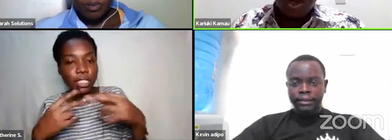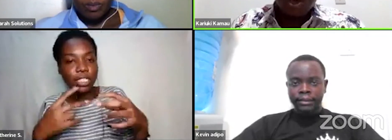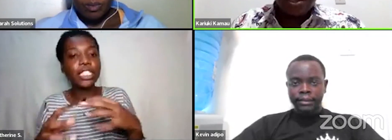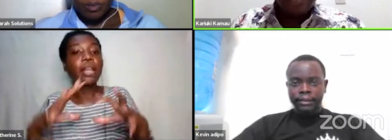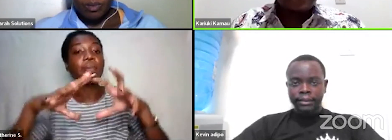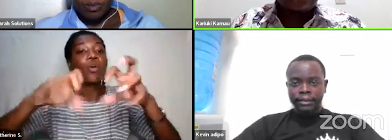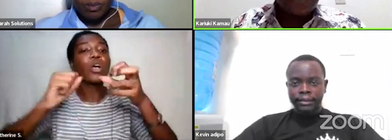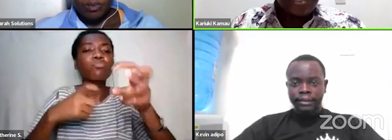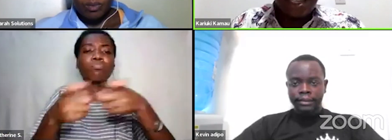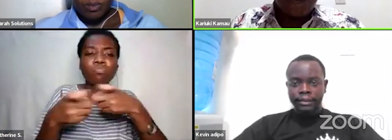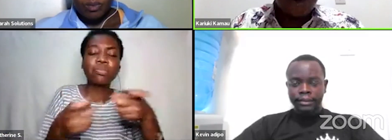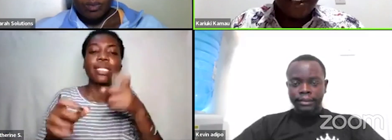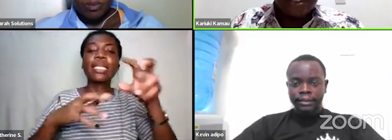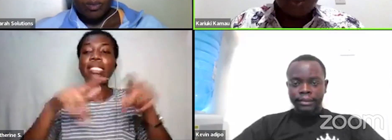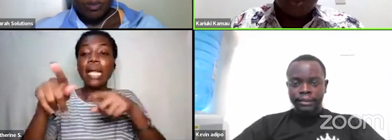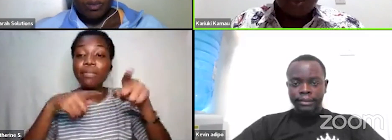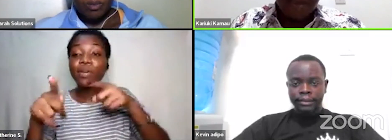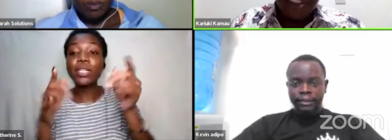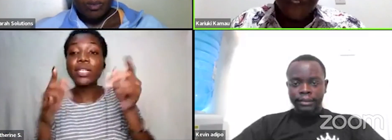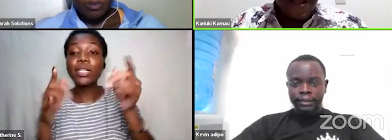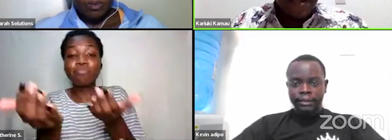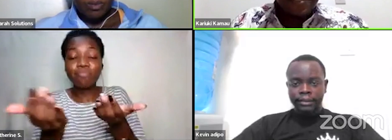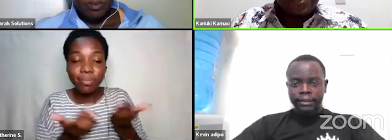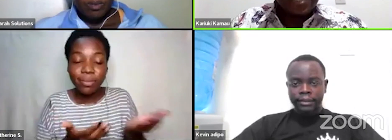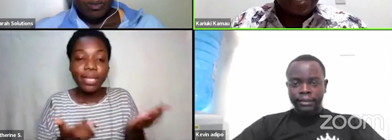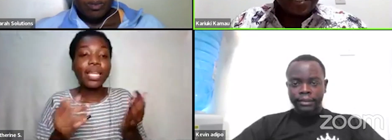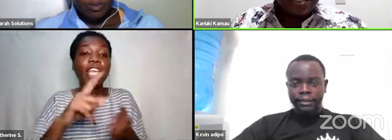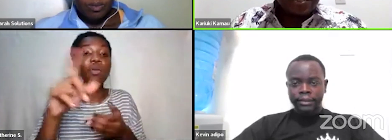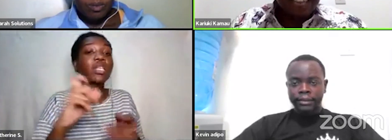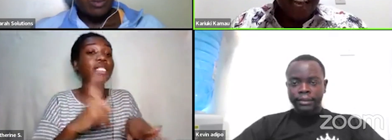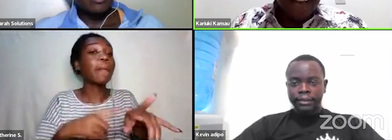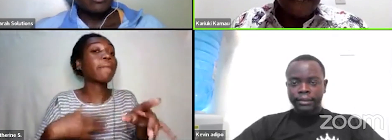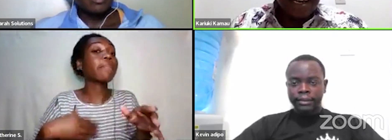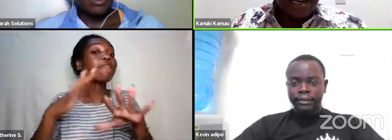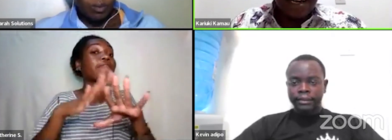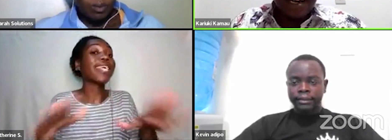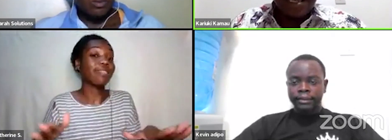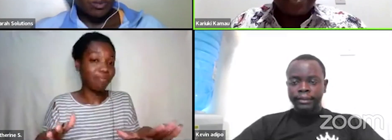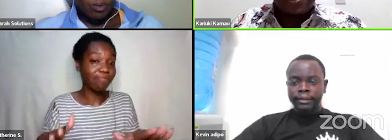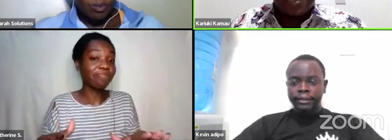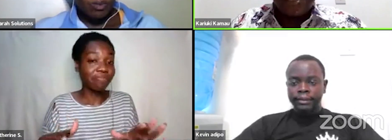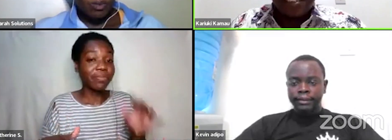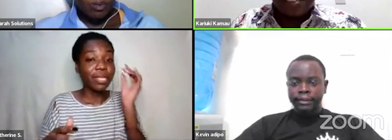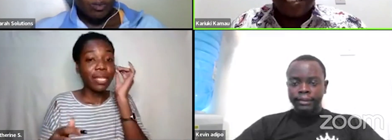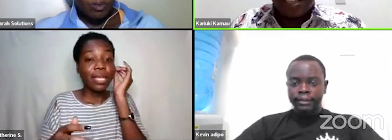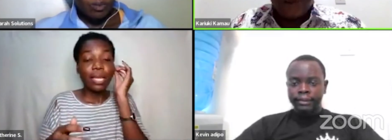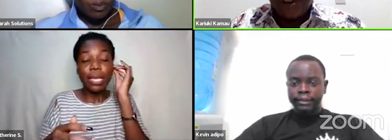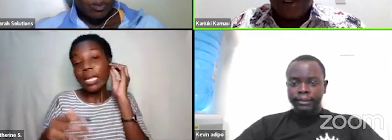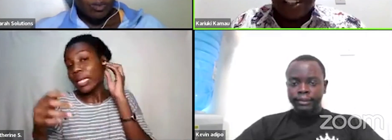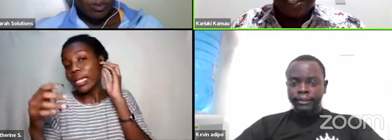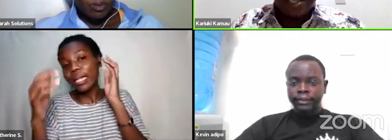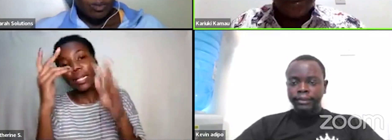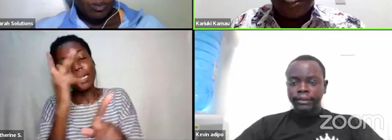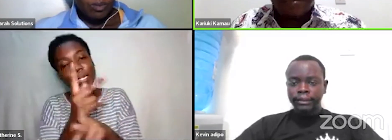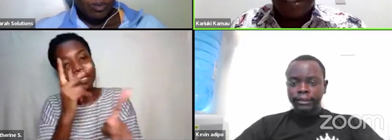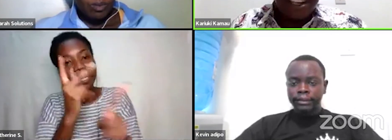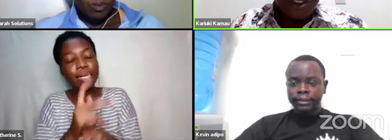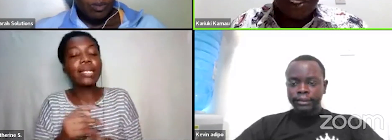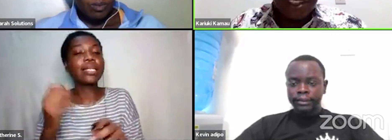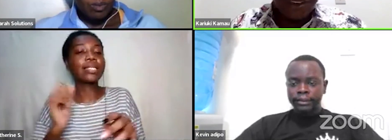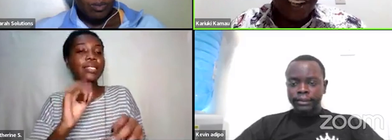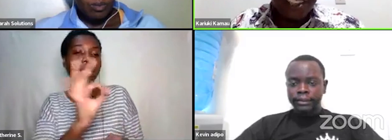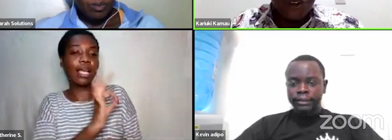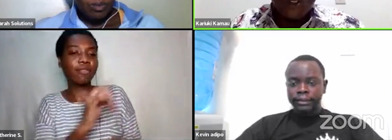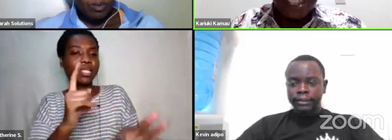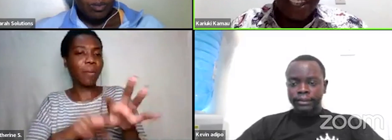transport, and receiving inquiries when I am in the field. Retaining staff in this century, when we are dealing with the